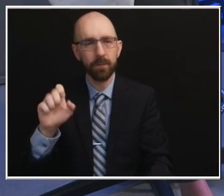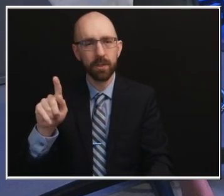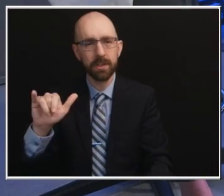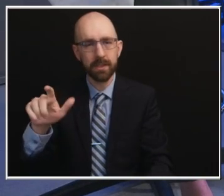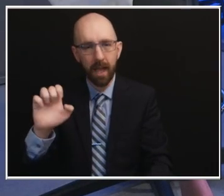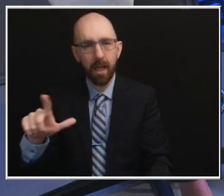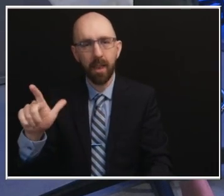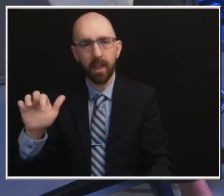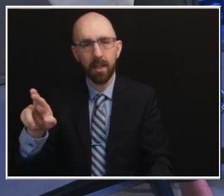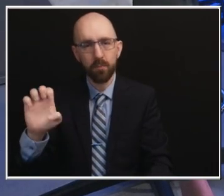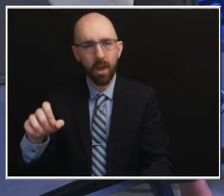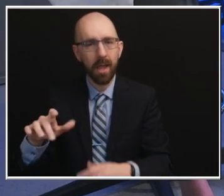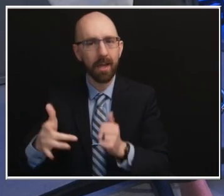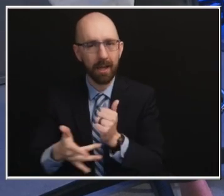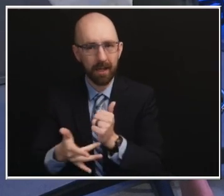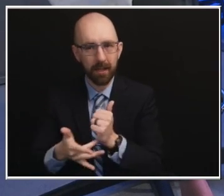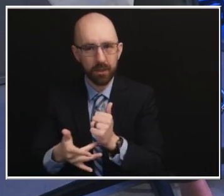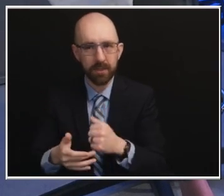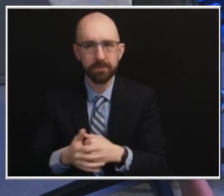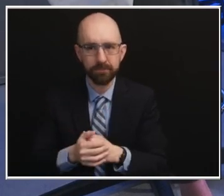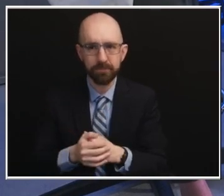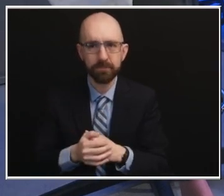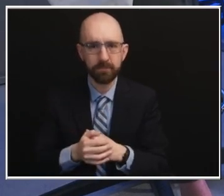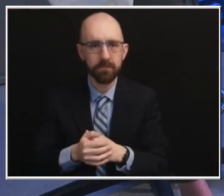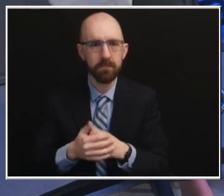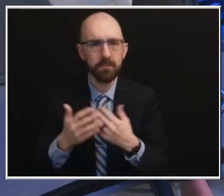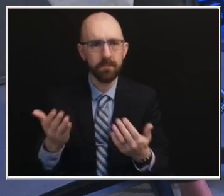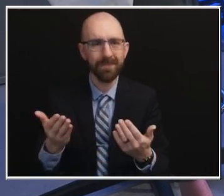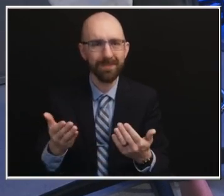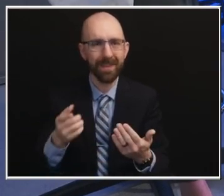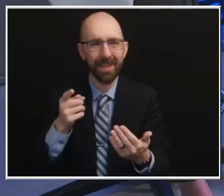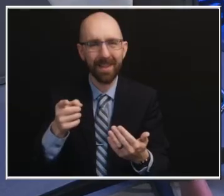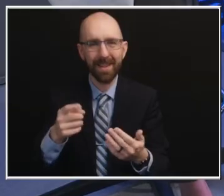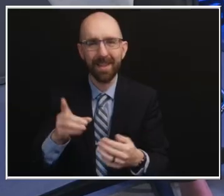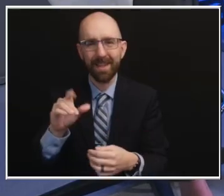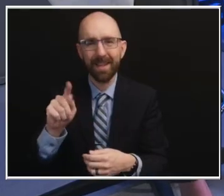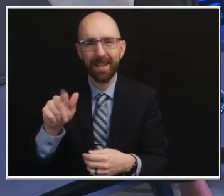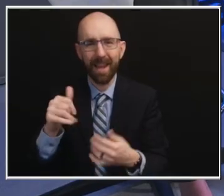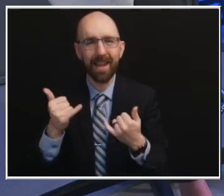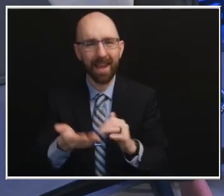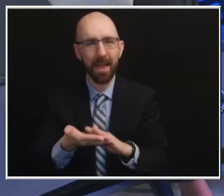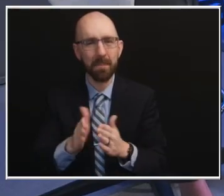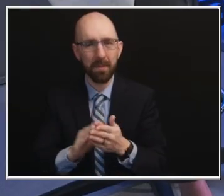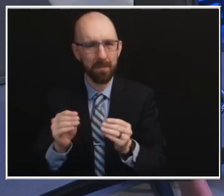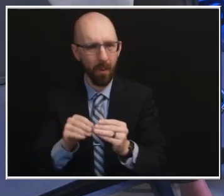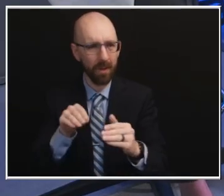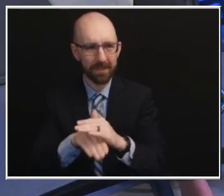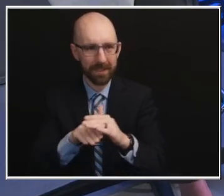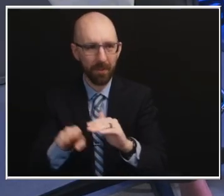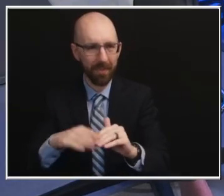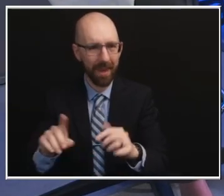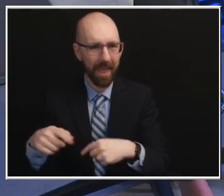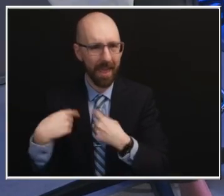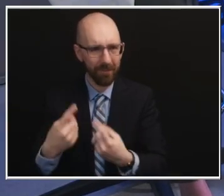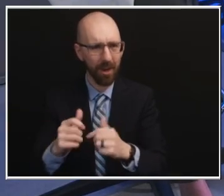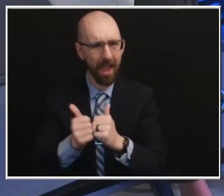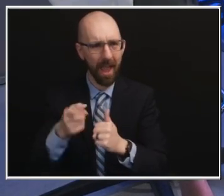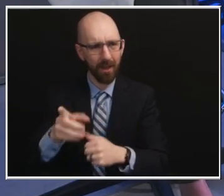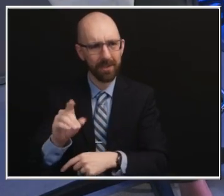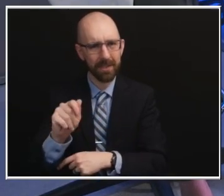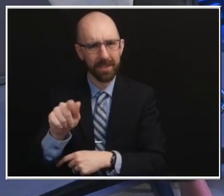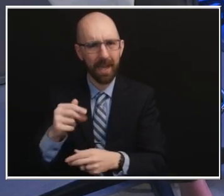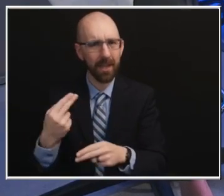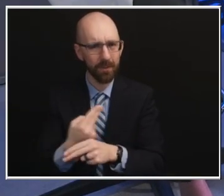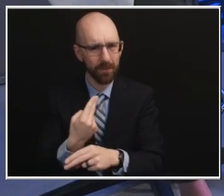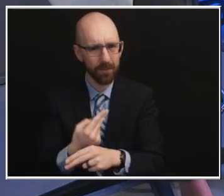Dr. Gurdinovac, glucose data is now becoming more accessible than ever, but how should this data be used? I